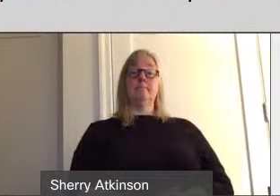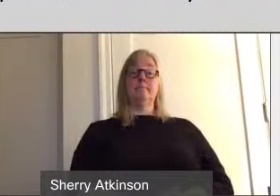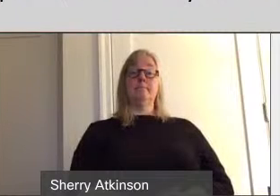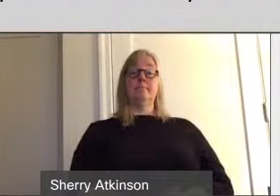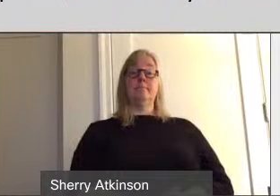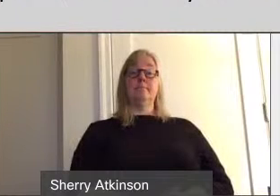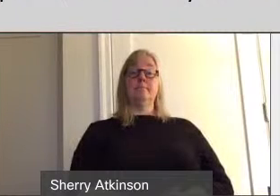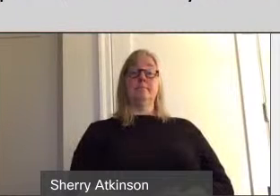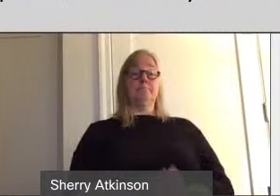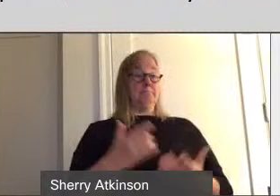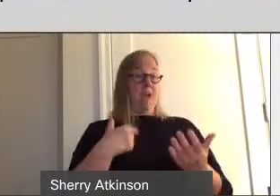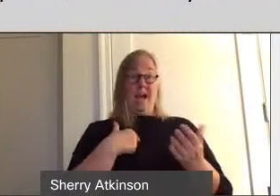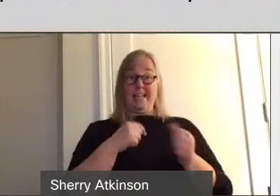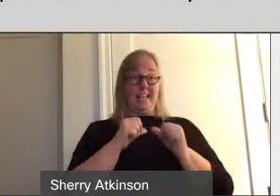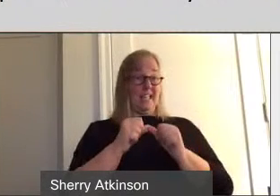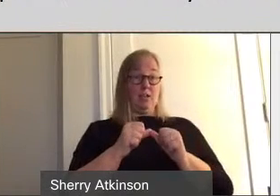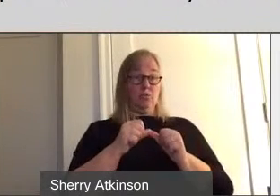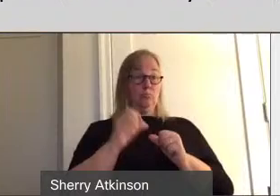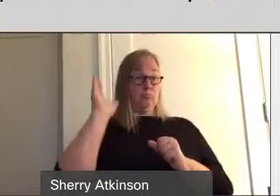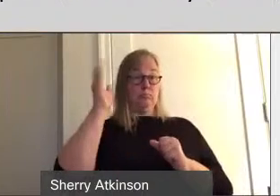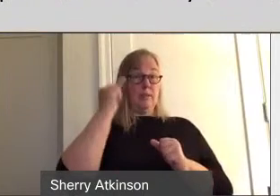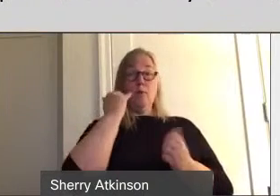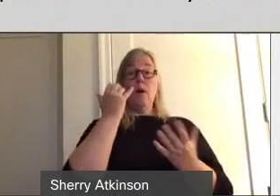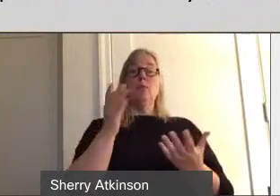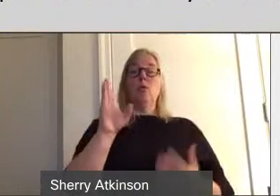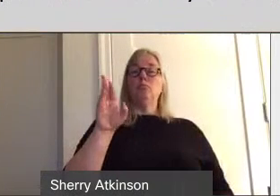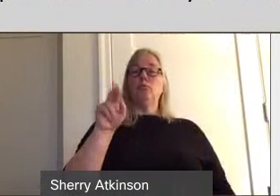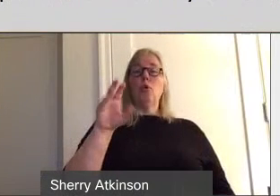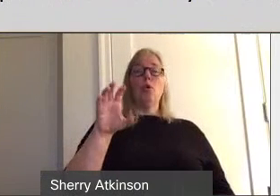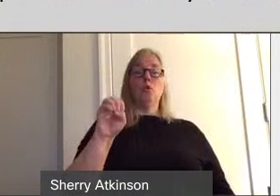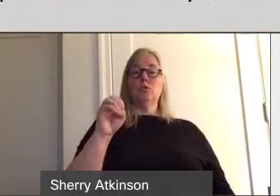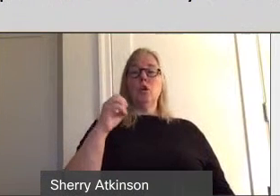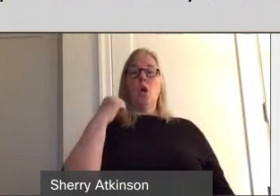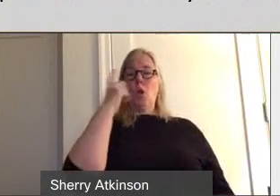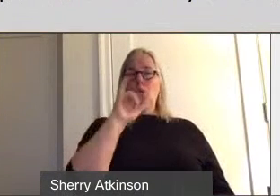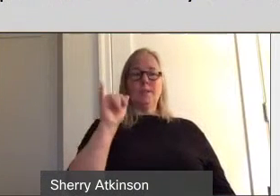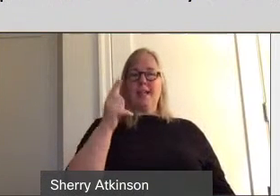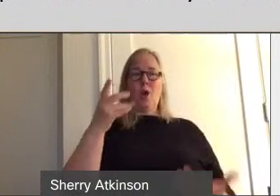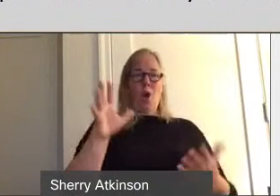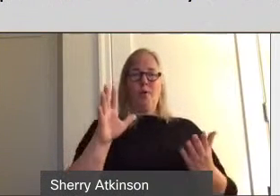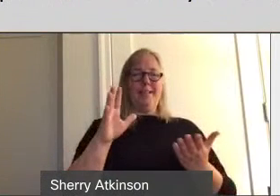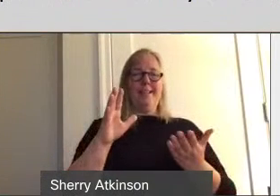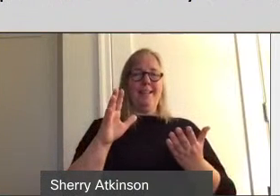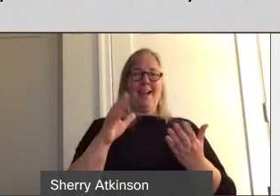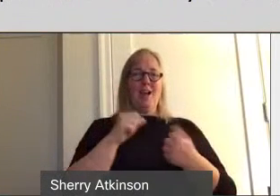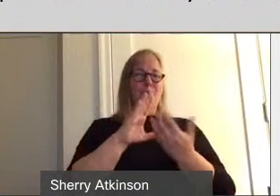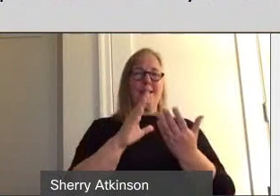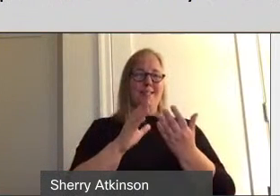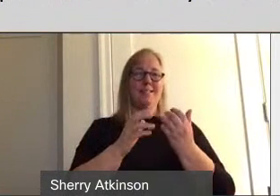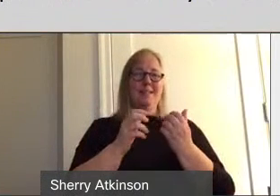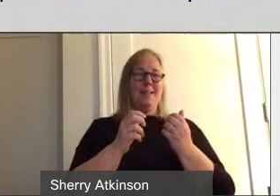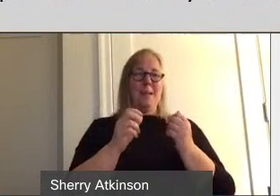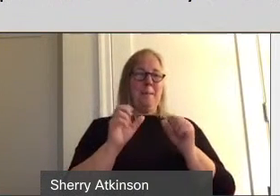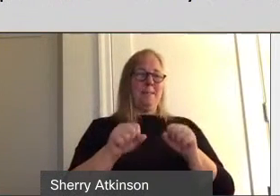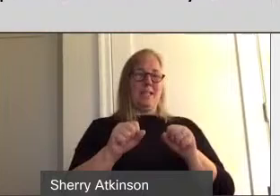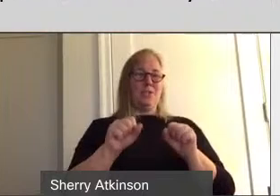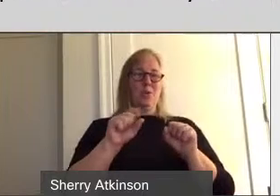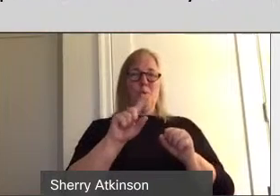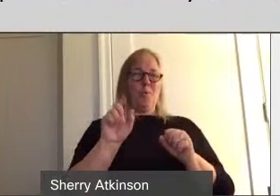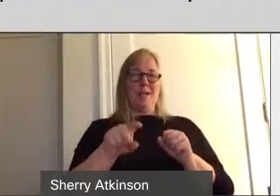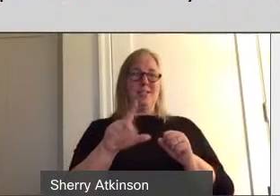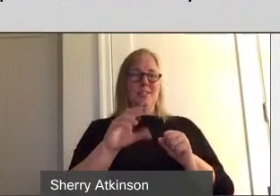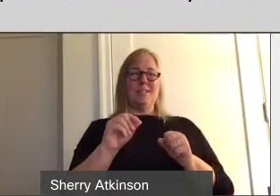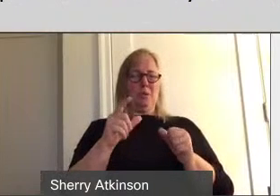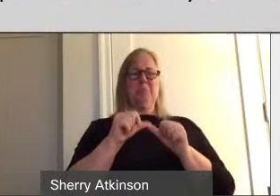I can keep moving forward if. Yeah, Bruce looks like he already addressed the people's potential questions, so keep moving. I will do. Thank